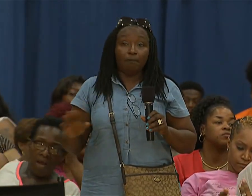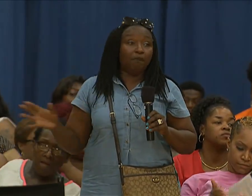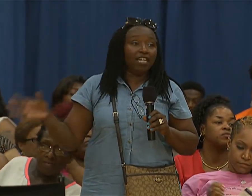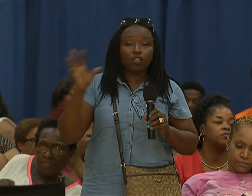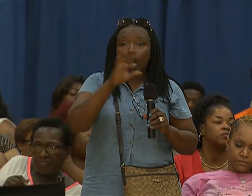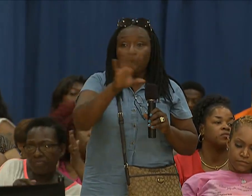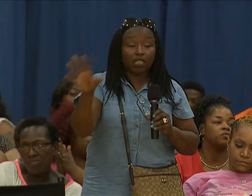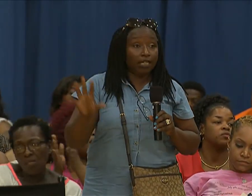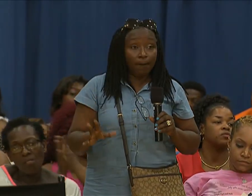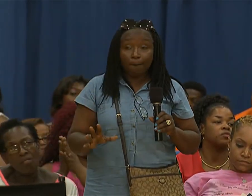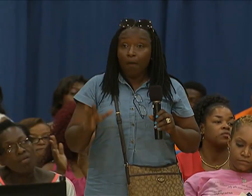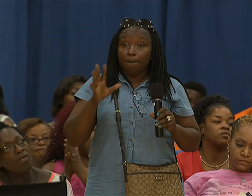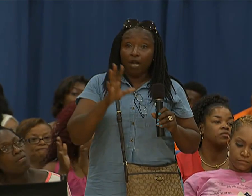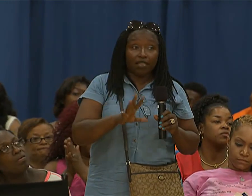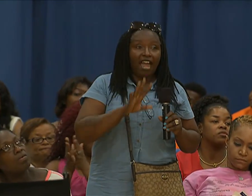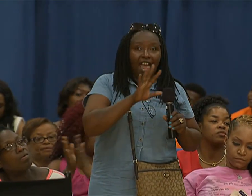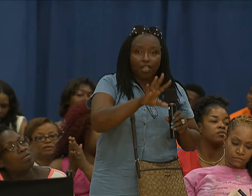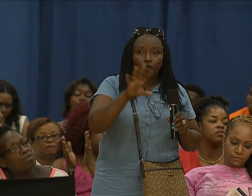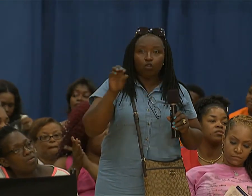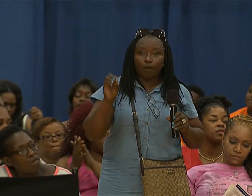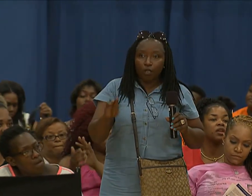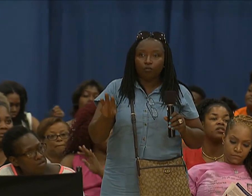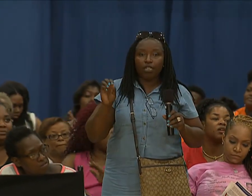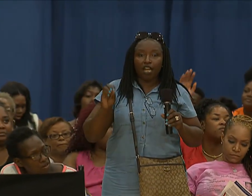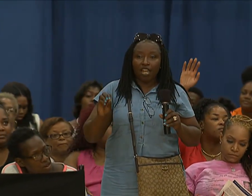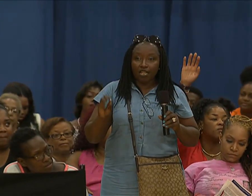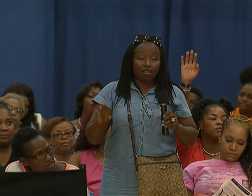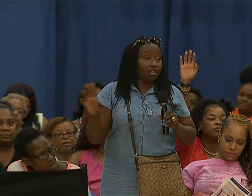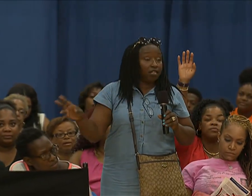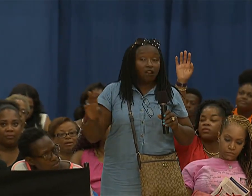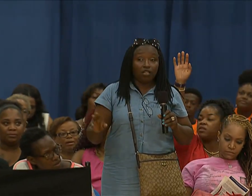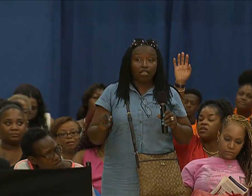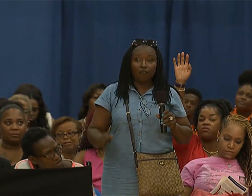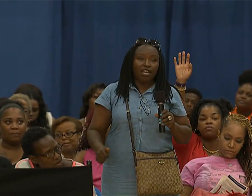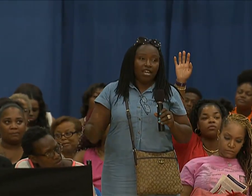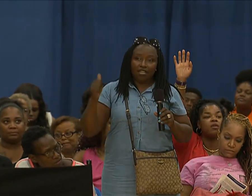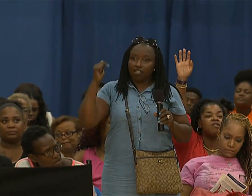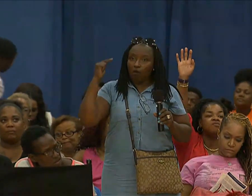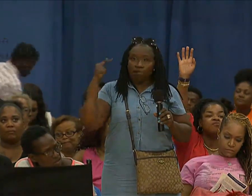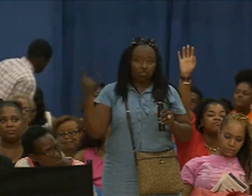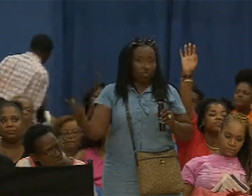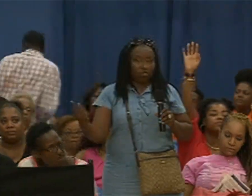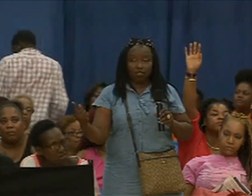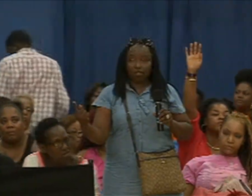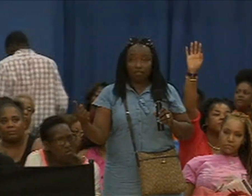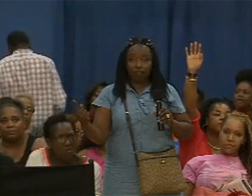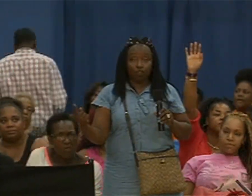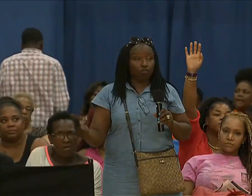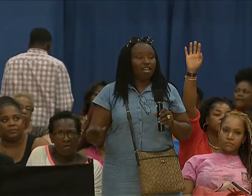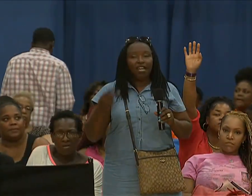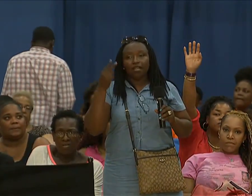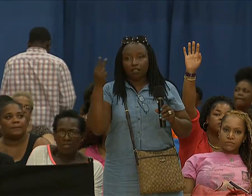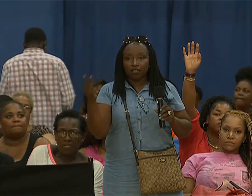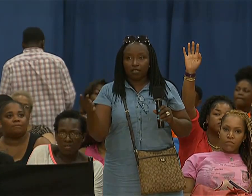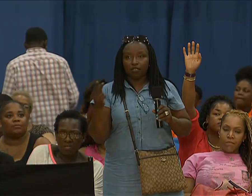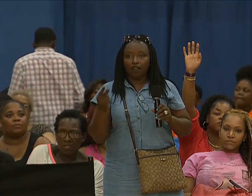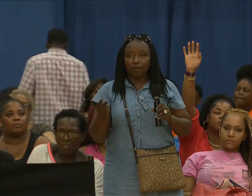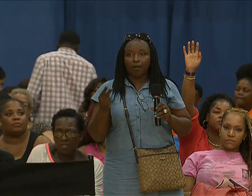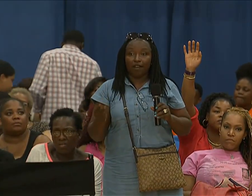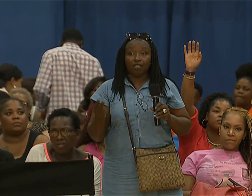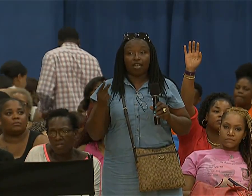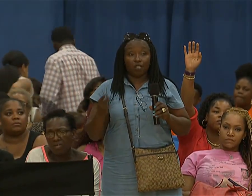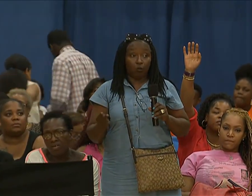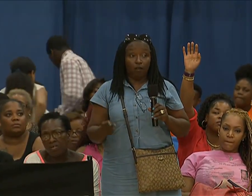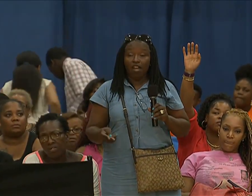absolutely nothing. Money is going to them, but the actual community in and of itself, it don't just consist of the youth. It consists